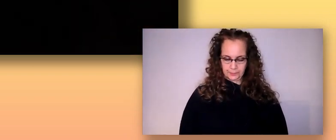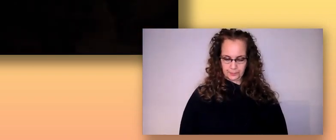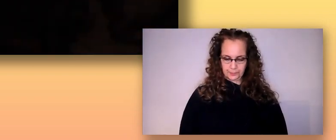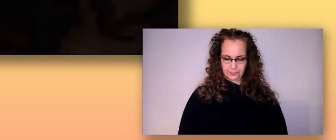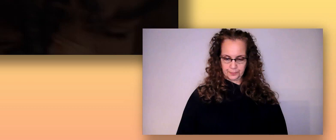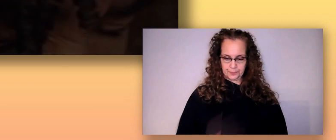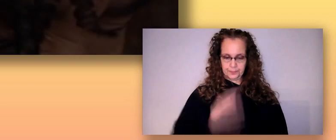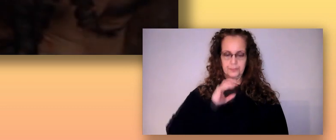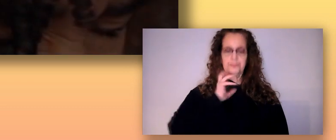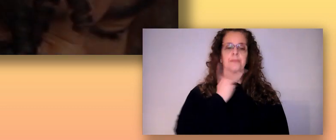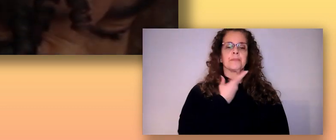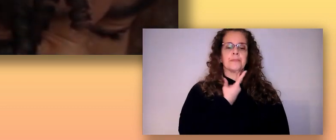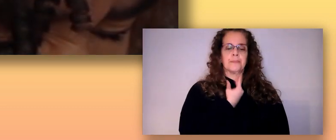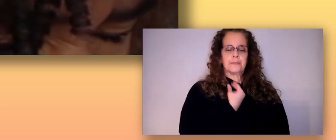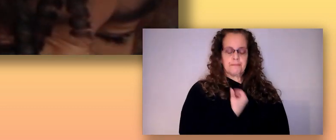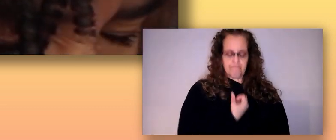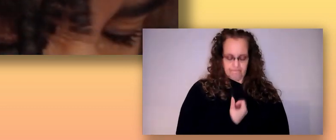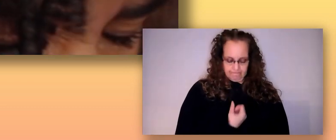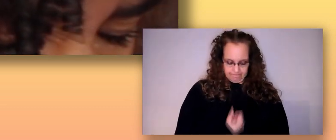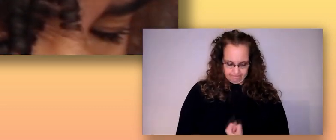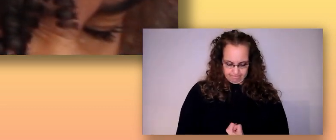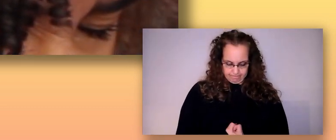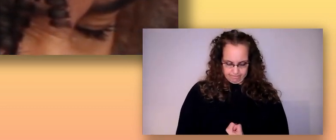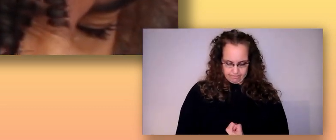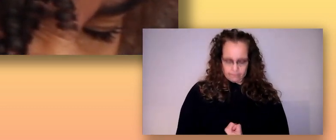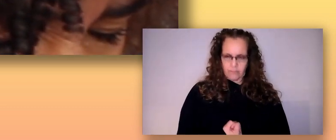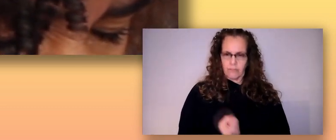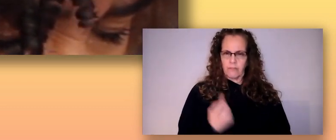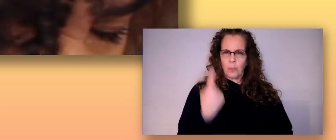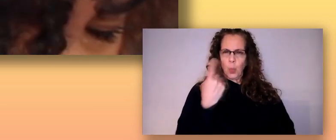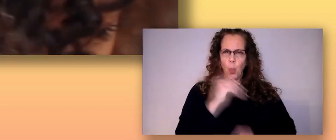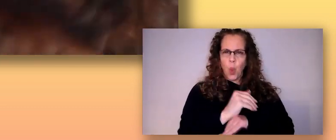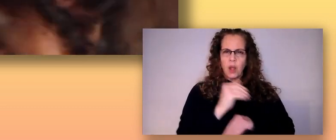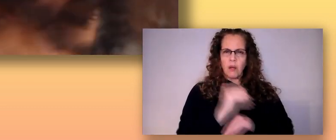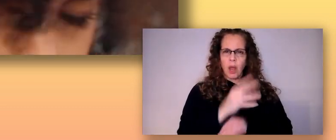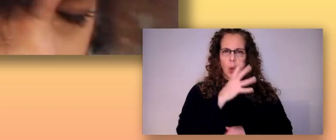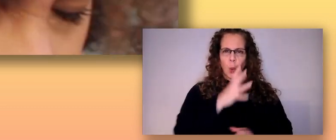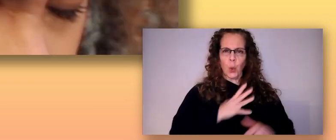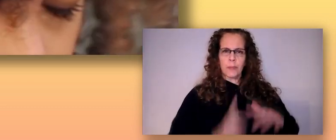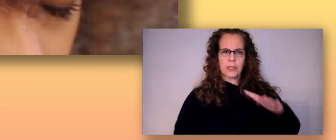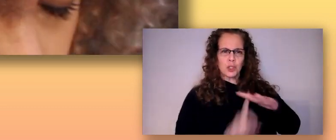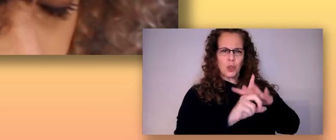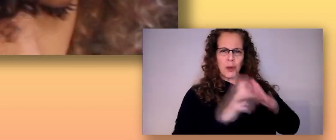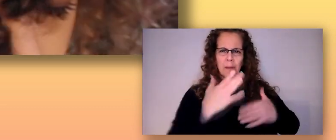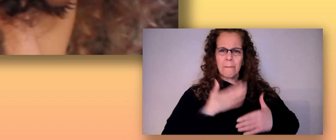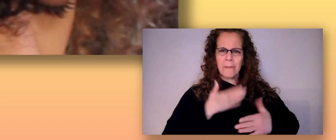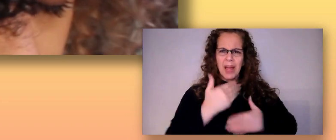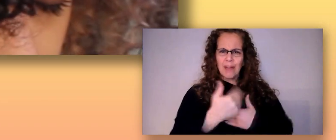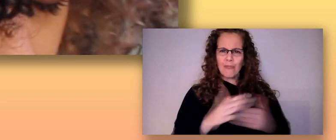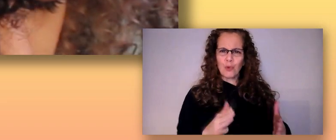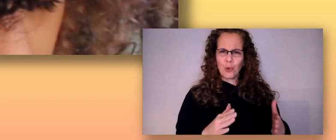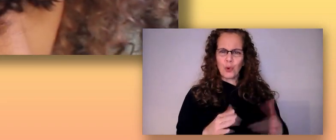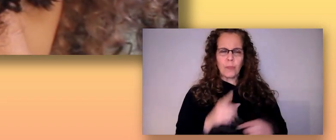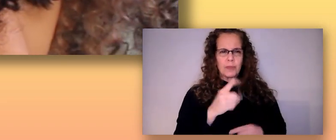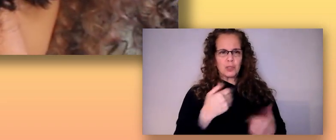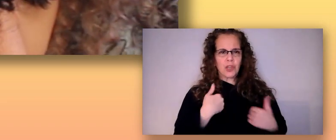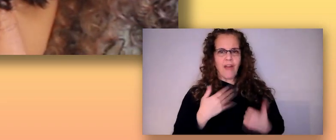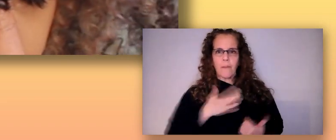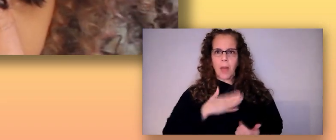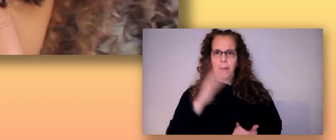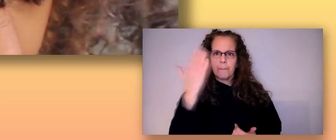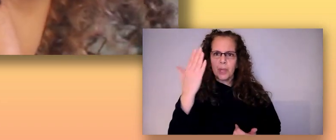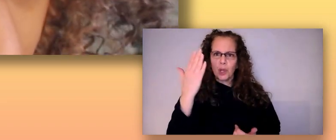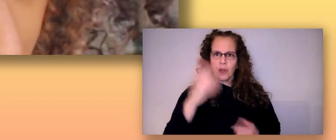But one day, a woman appeared in my room. She was holding my mirror, impossibly so, I thought, but there she